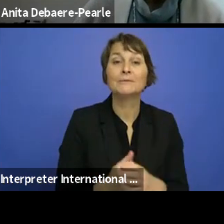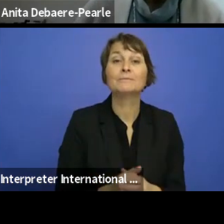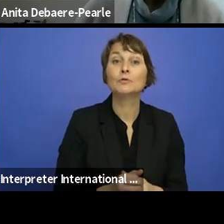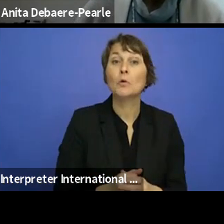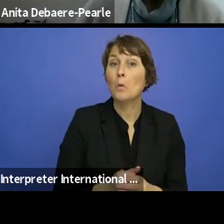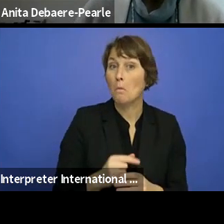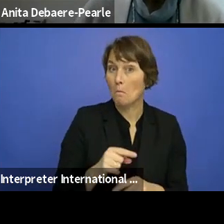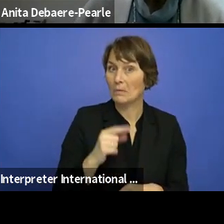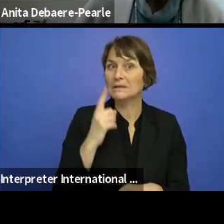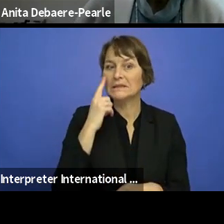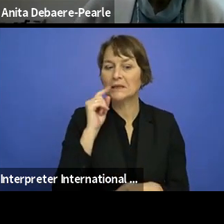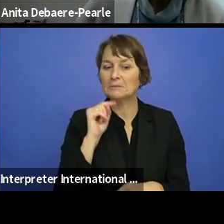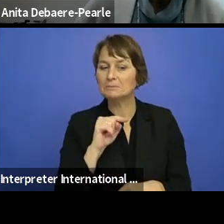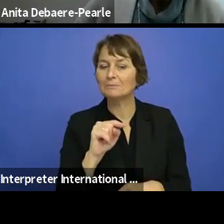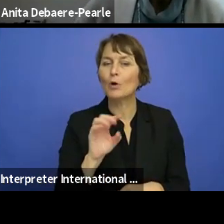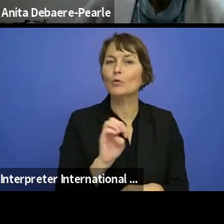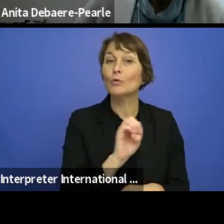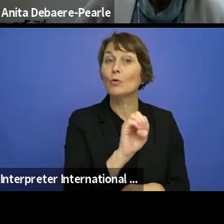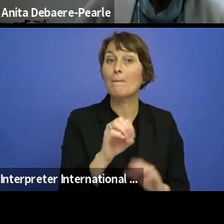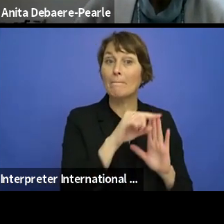the European policies.